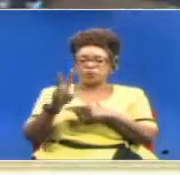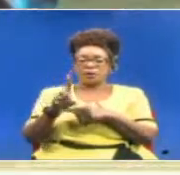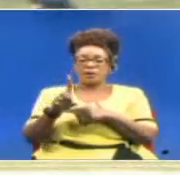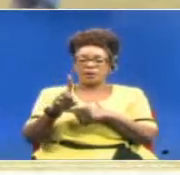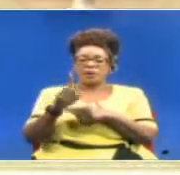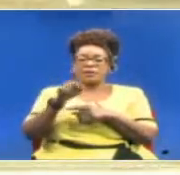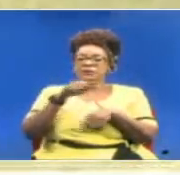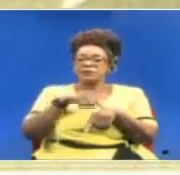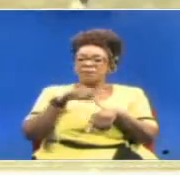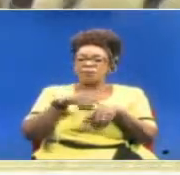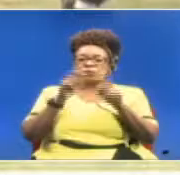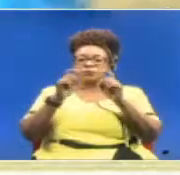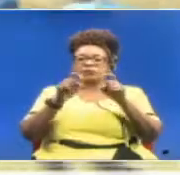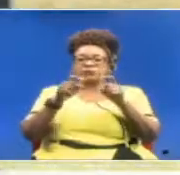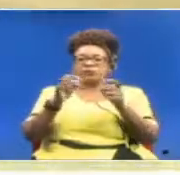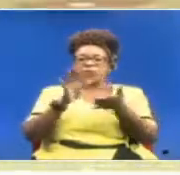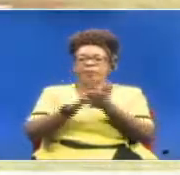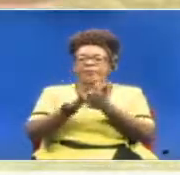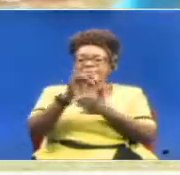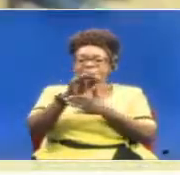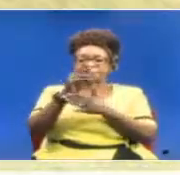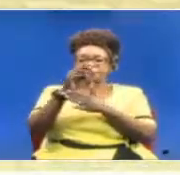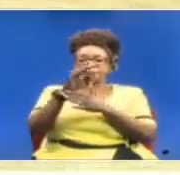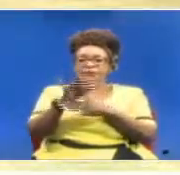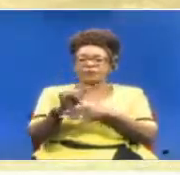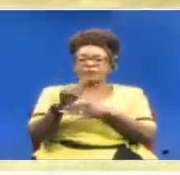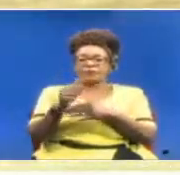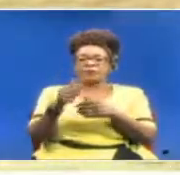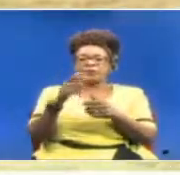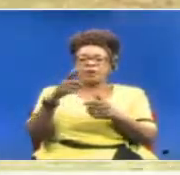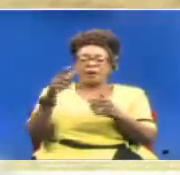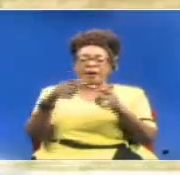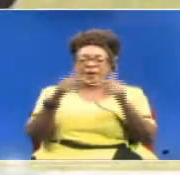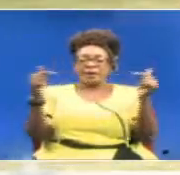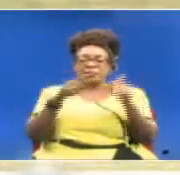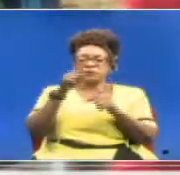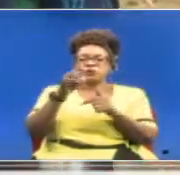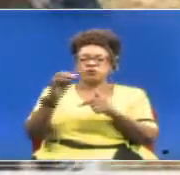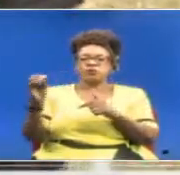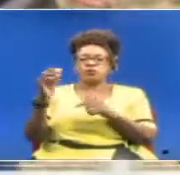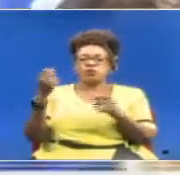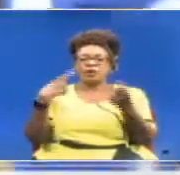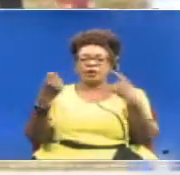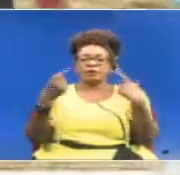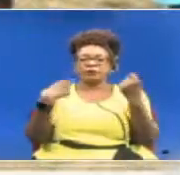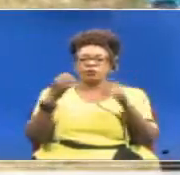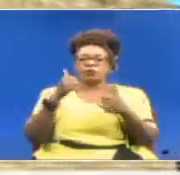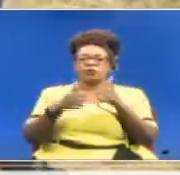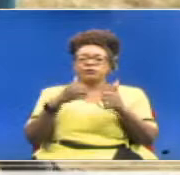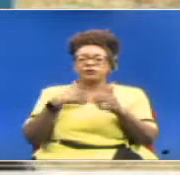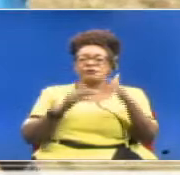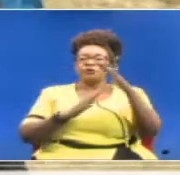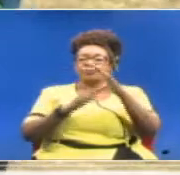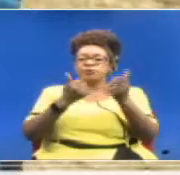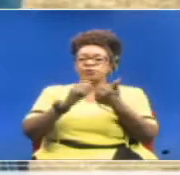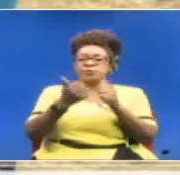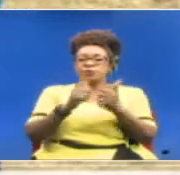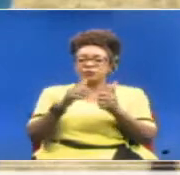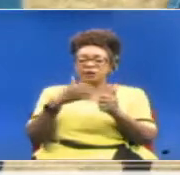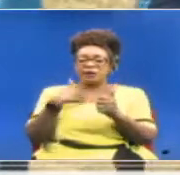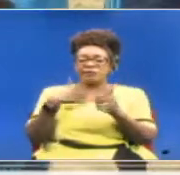time they made amends with Otieno thumping home a bullet header against Zuke Richo as they secured top spot in Division 1 Zone